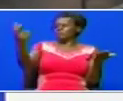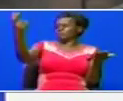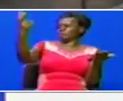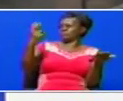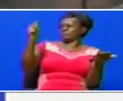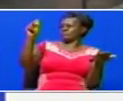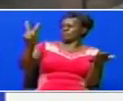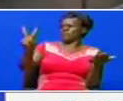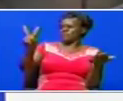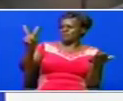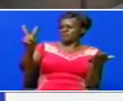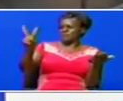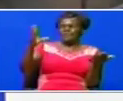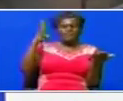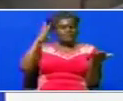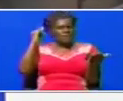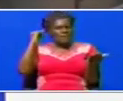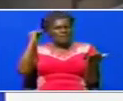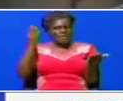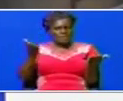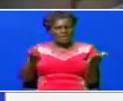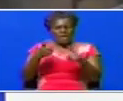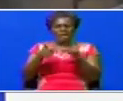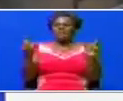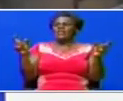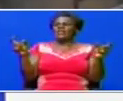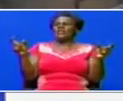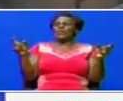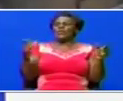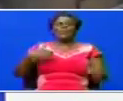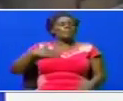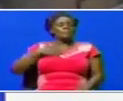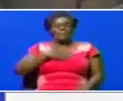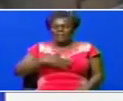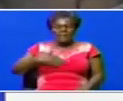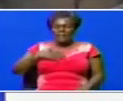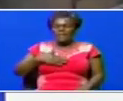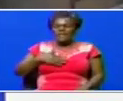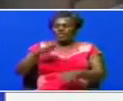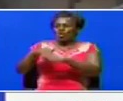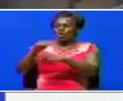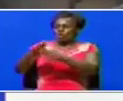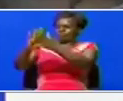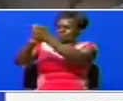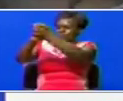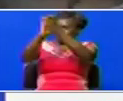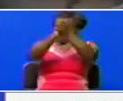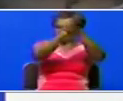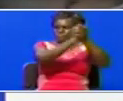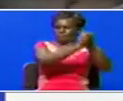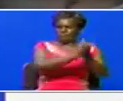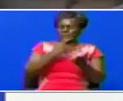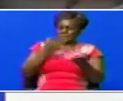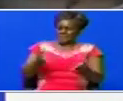TV this evening, listening to us on the radio, please reach out to your neighbor, shake their hand, say